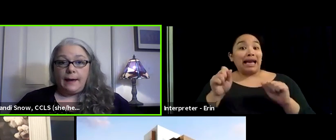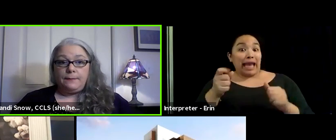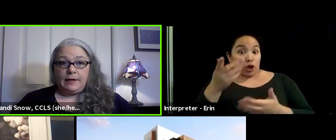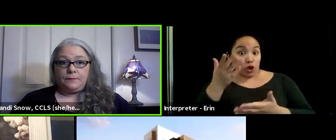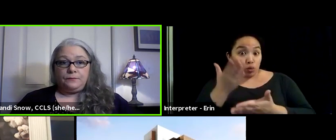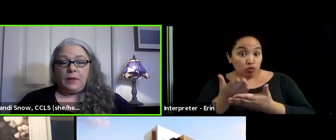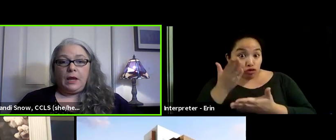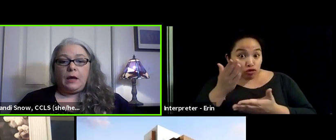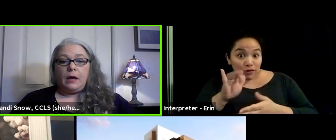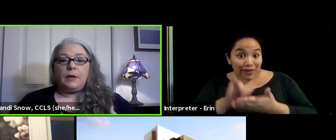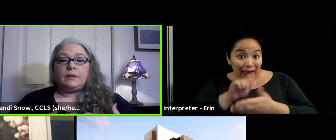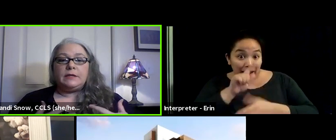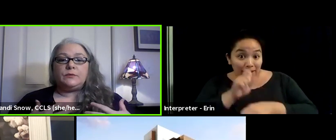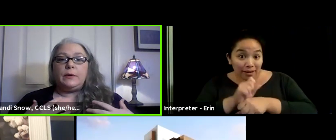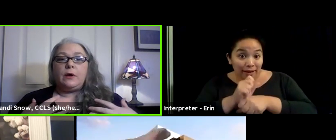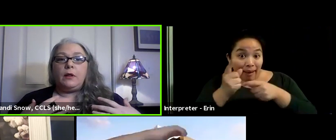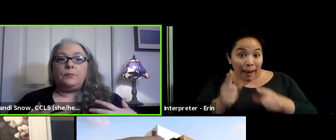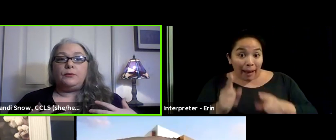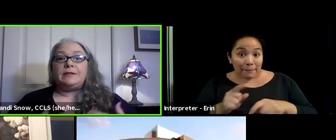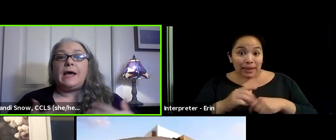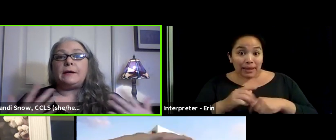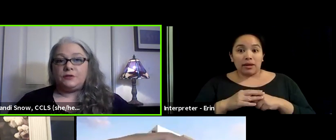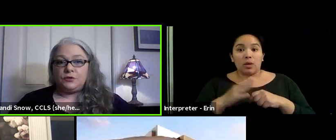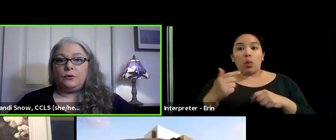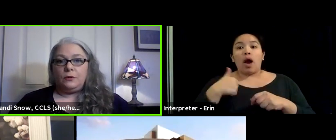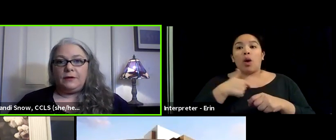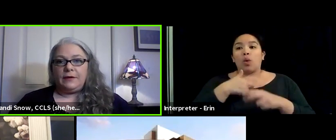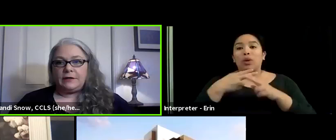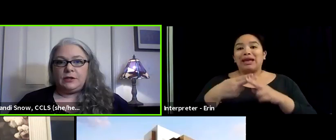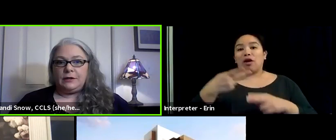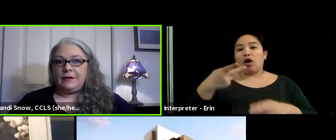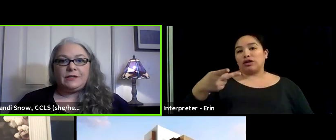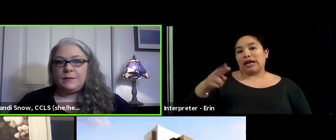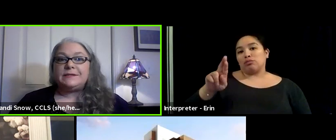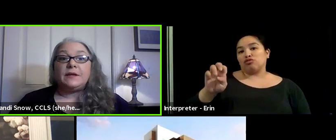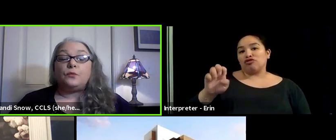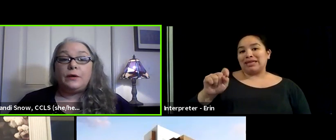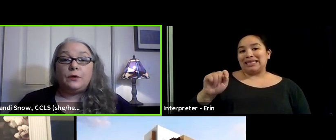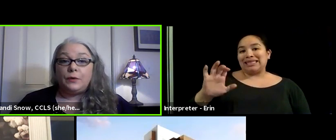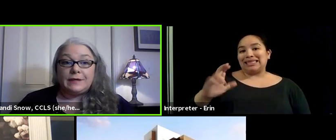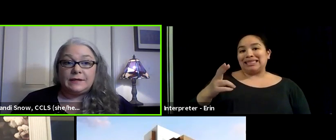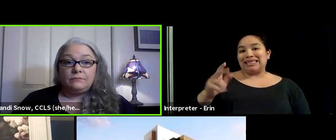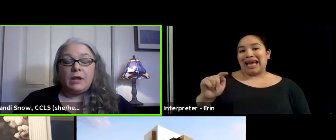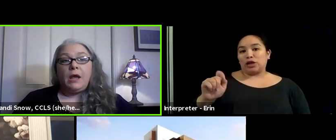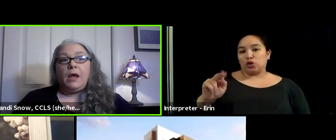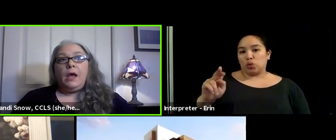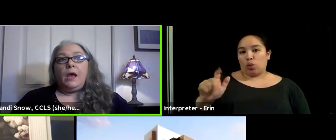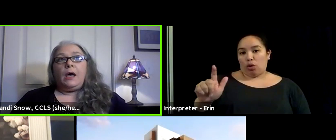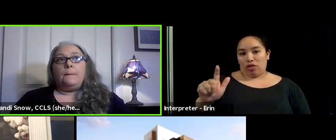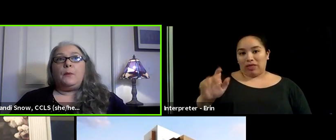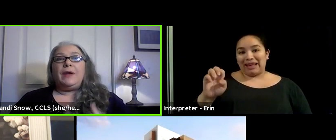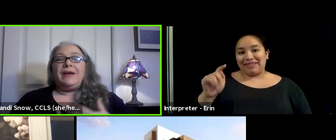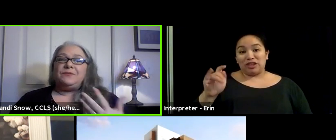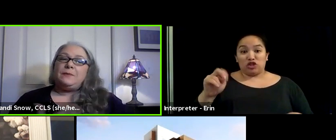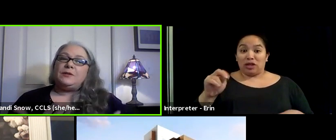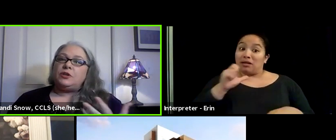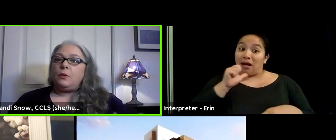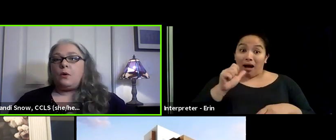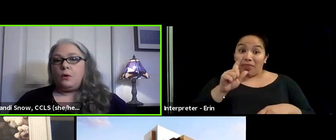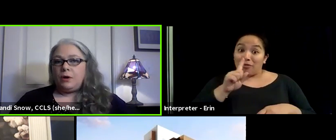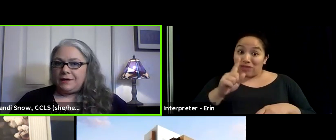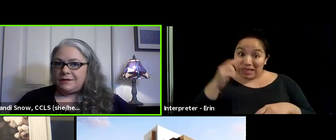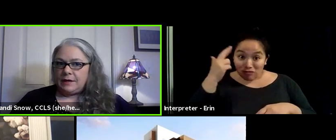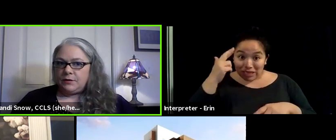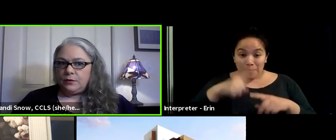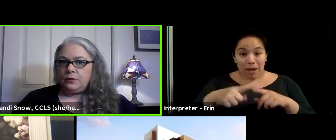that's what's happening? It's what we call a pretextual eviction, and that just means it's not the real reason. But we have to be able to show